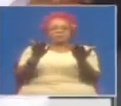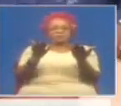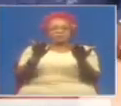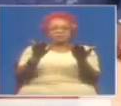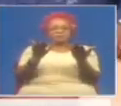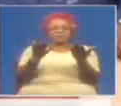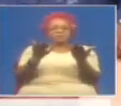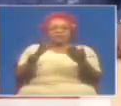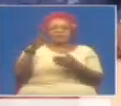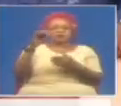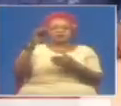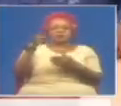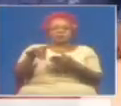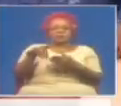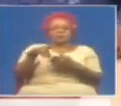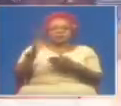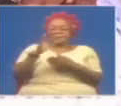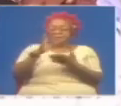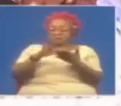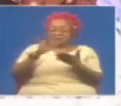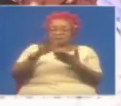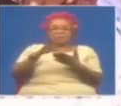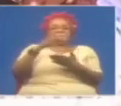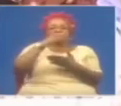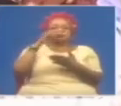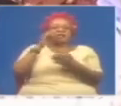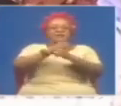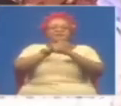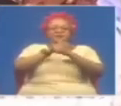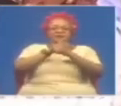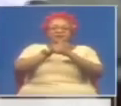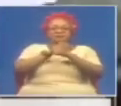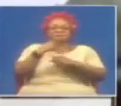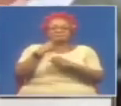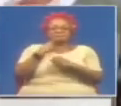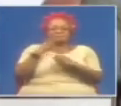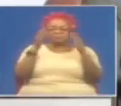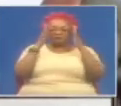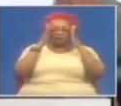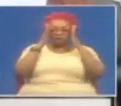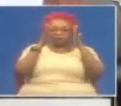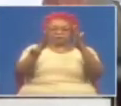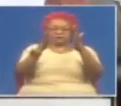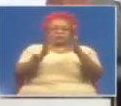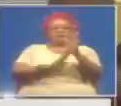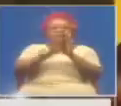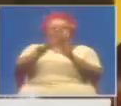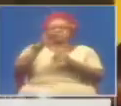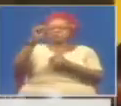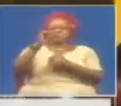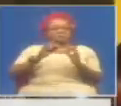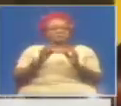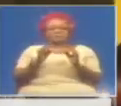In Mosop, the Prime Cabinet Secretary Musalia Mudavadi defended the president, saying focus is on development and not politics.